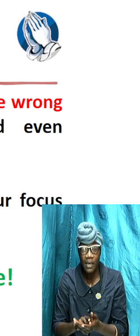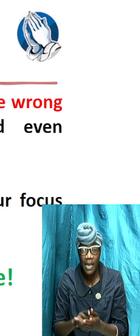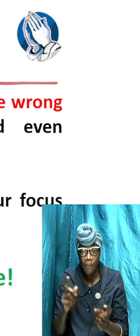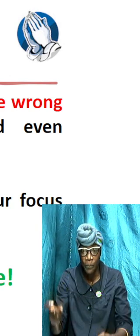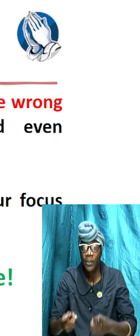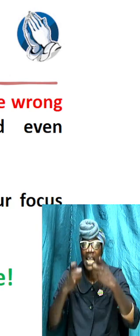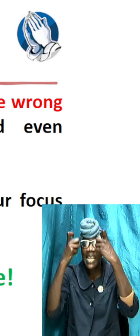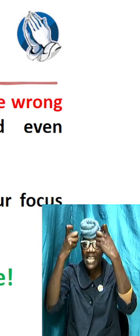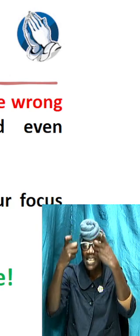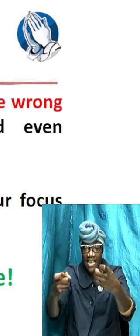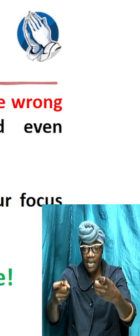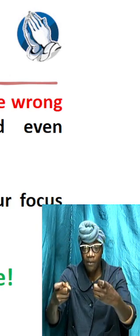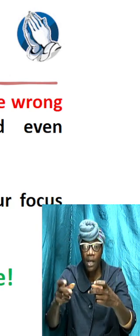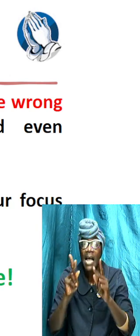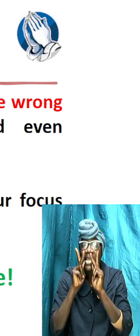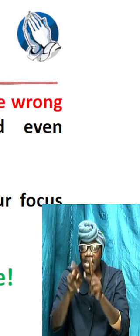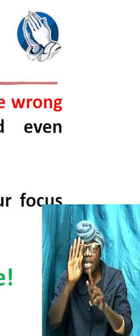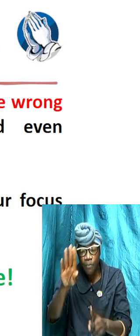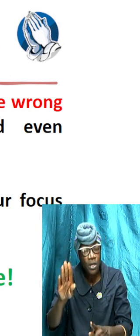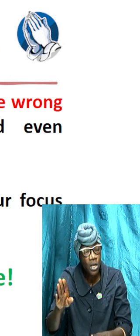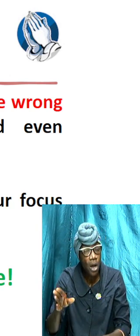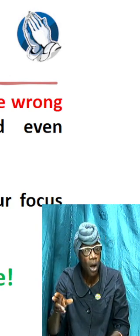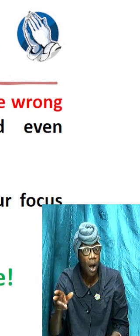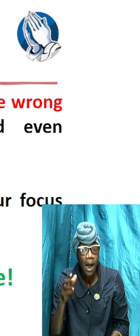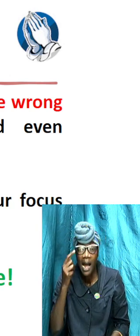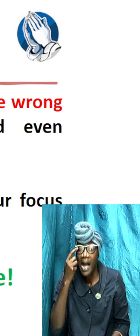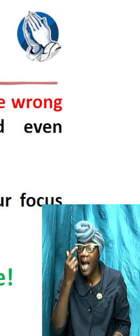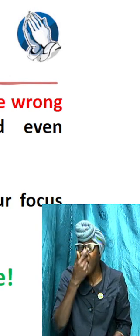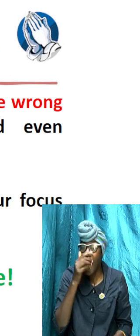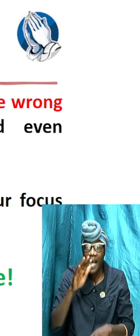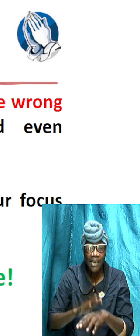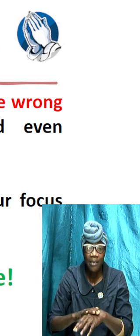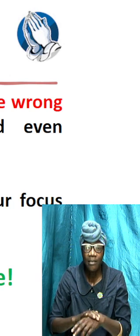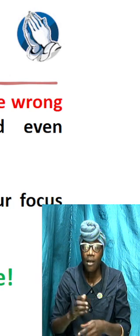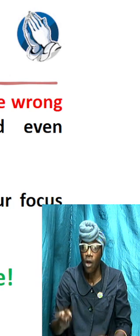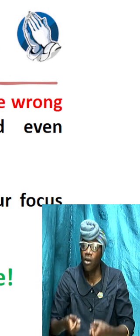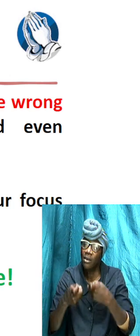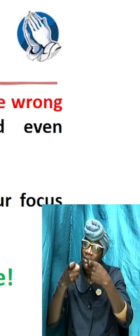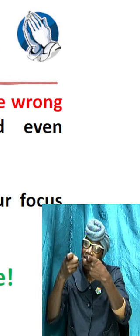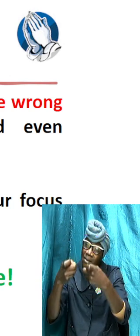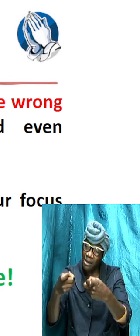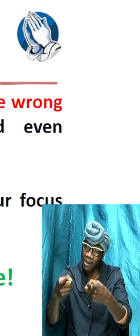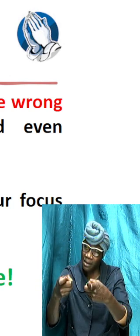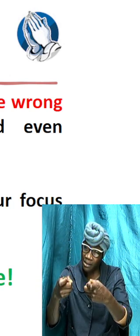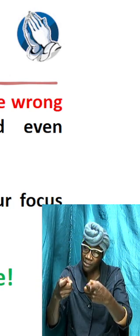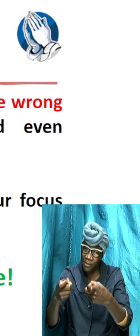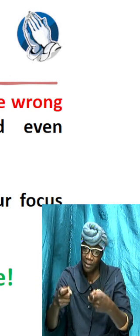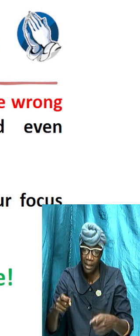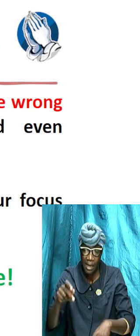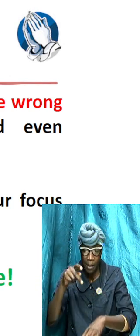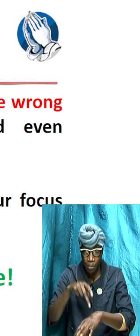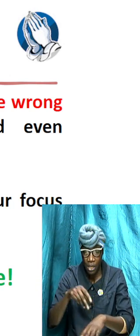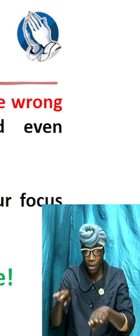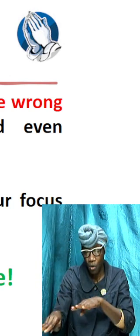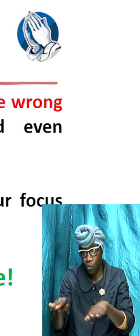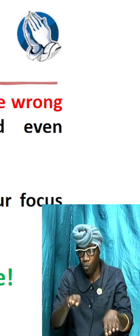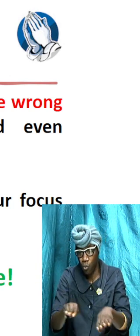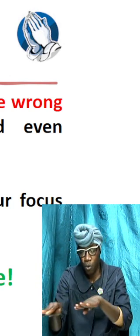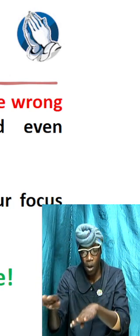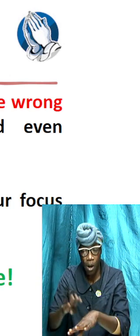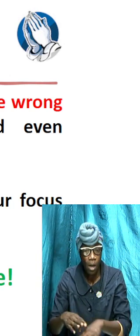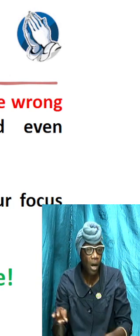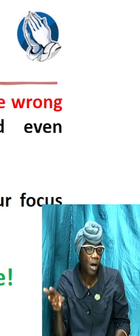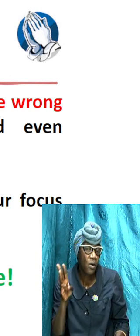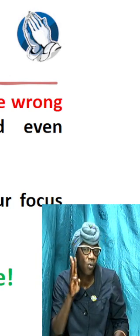again. Keep your eyes on the prize. Amen. It's just like Peter, when he walked on the water, the